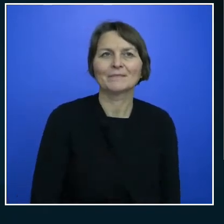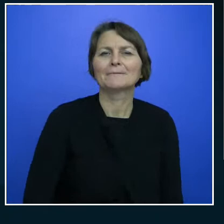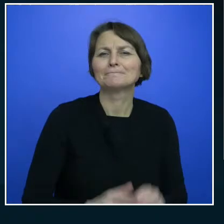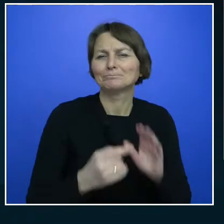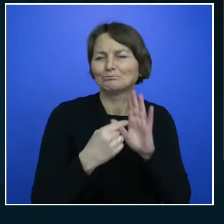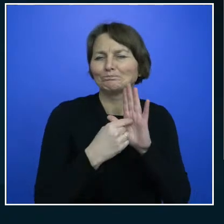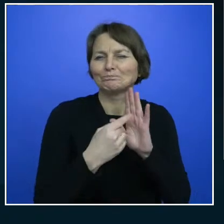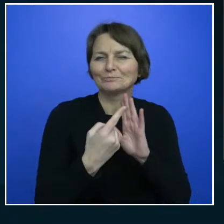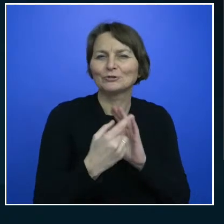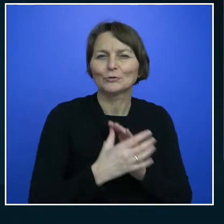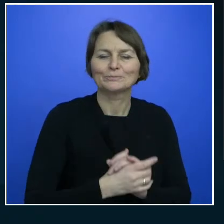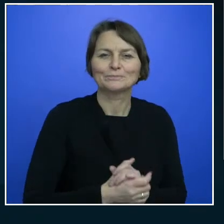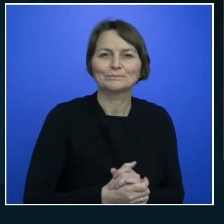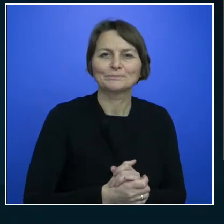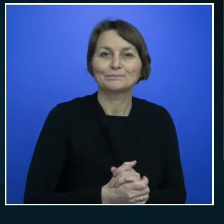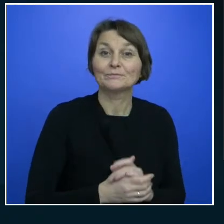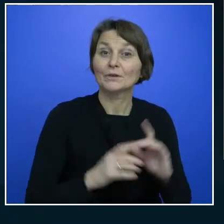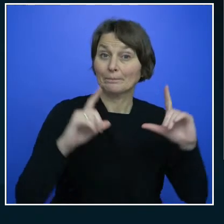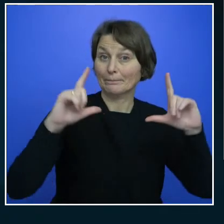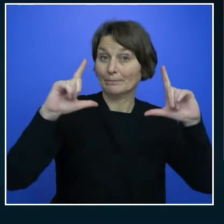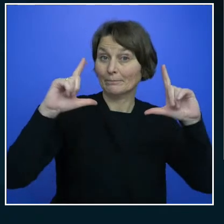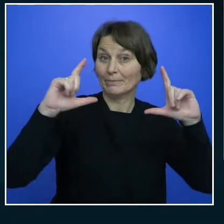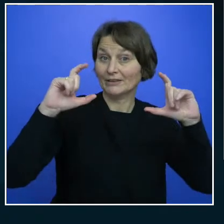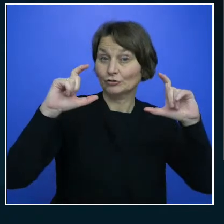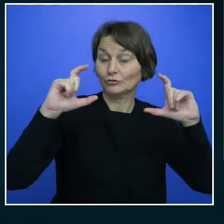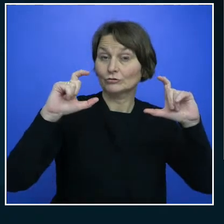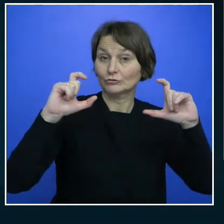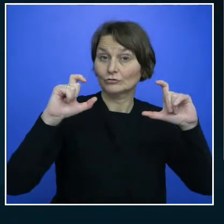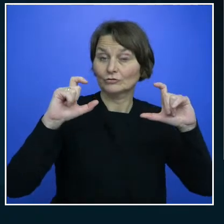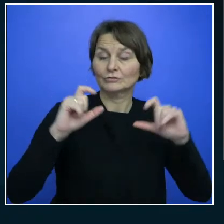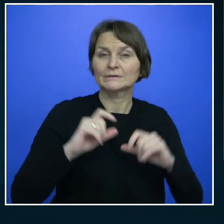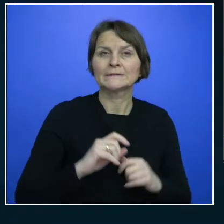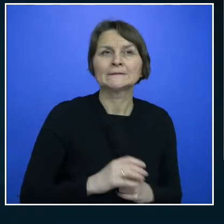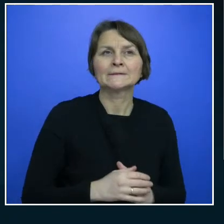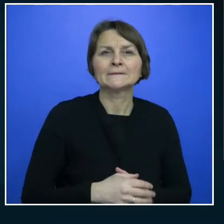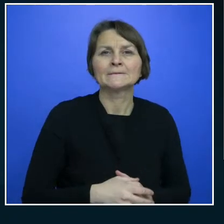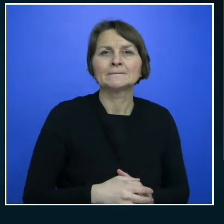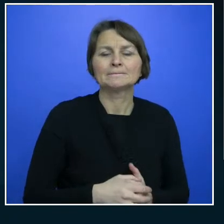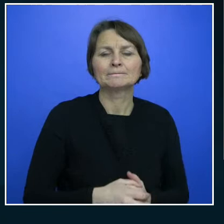the images, and that's maybe not so good post.